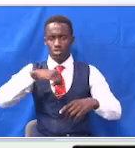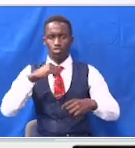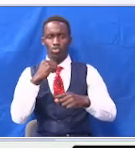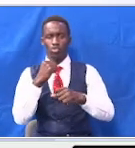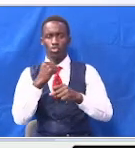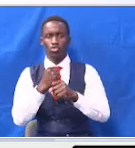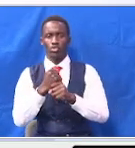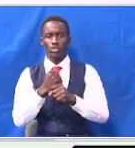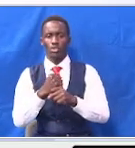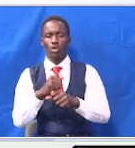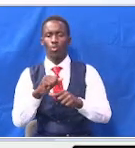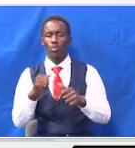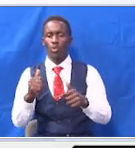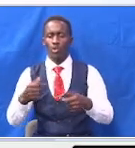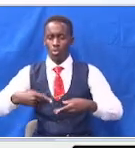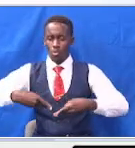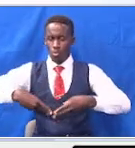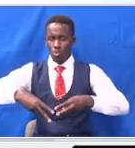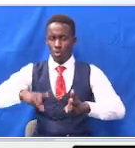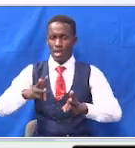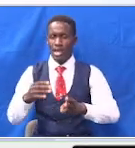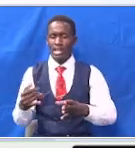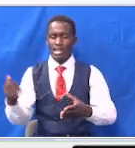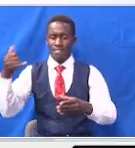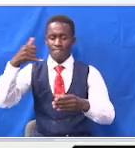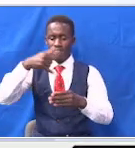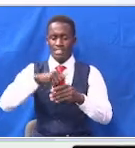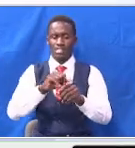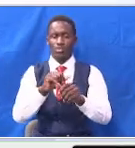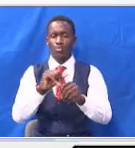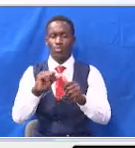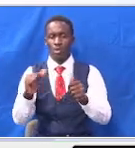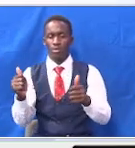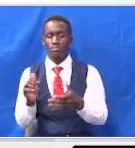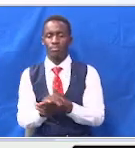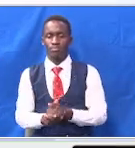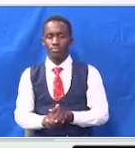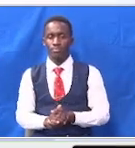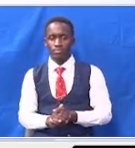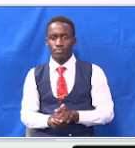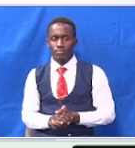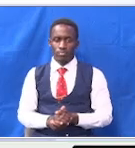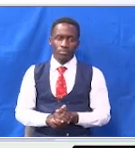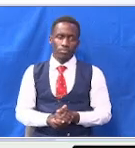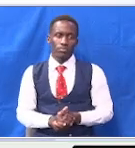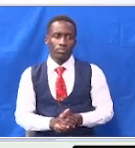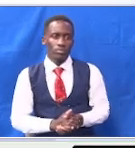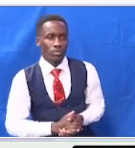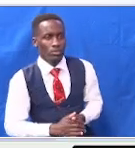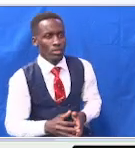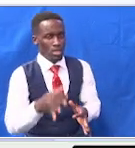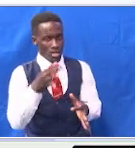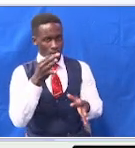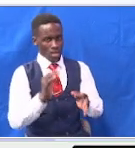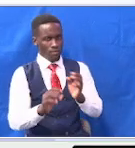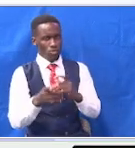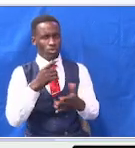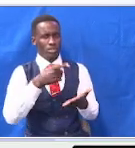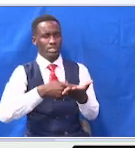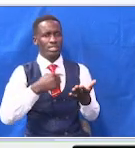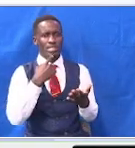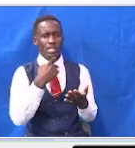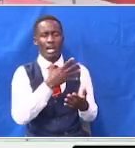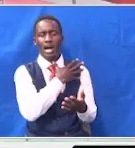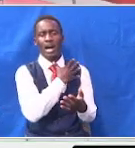involved so that we make the right decisions and invest properly. If you were to say in a sentence, and I want you, a good professor